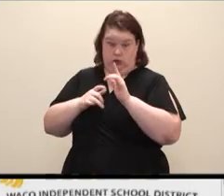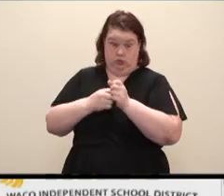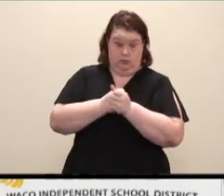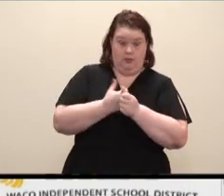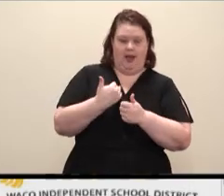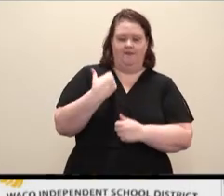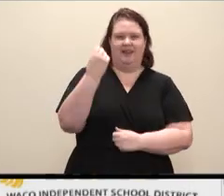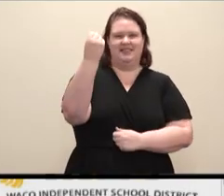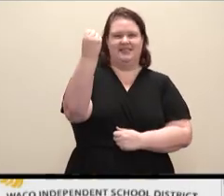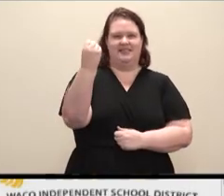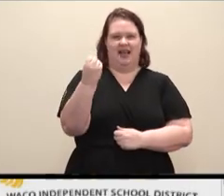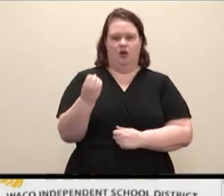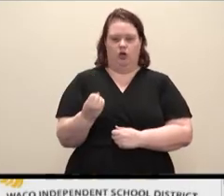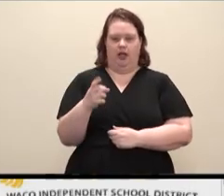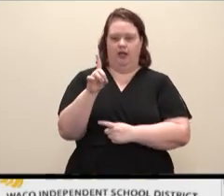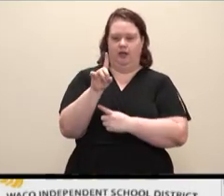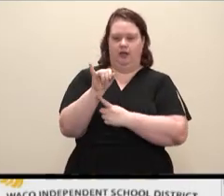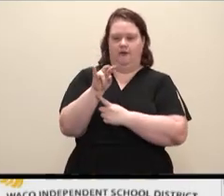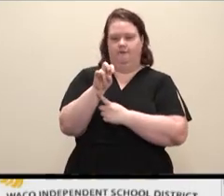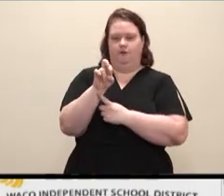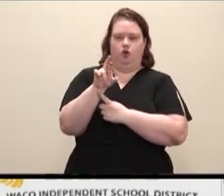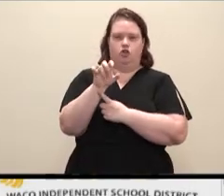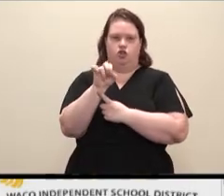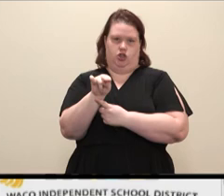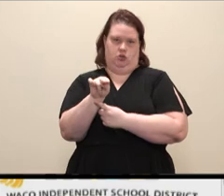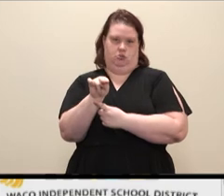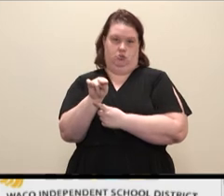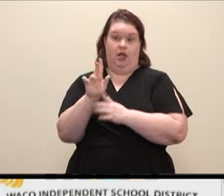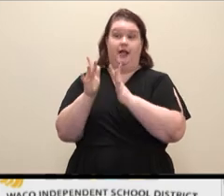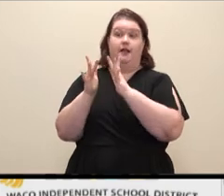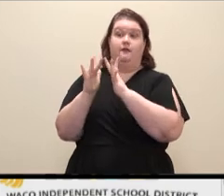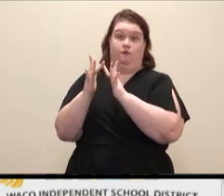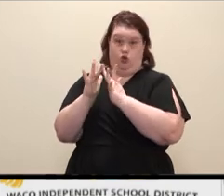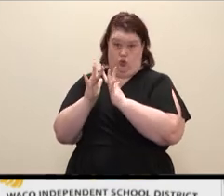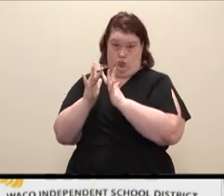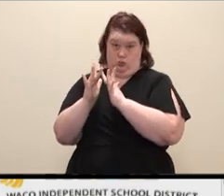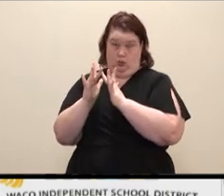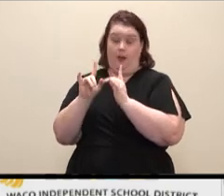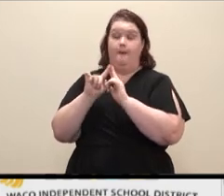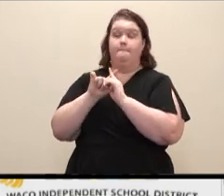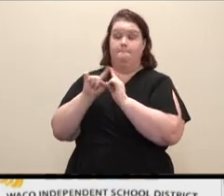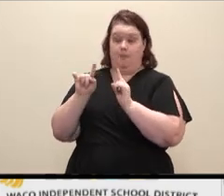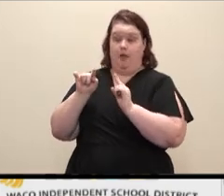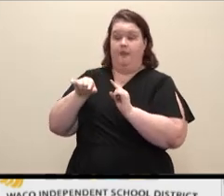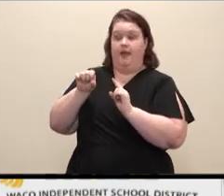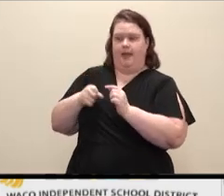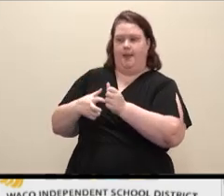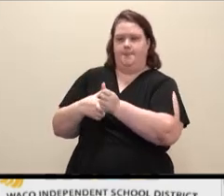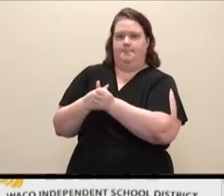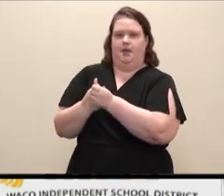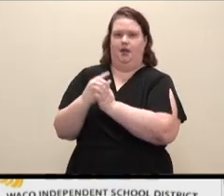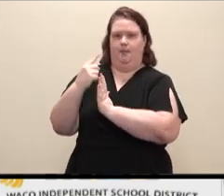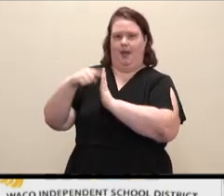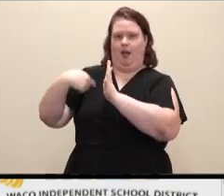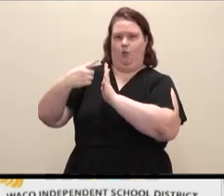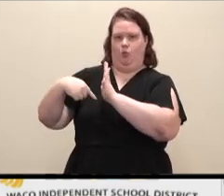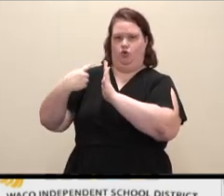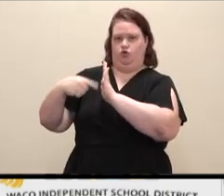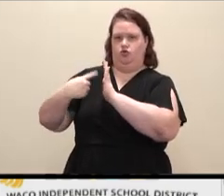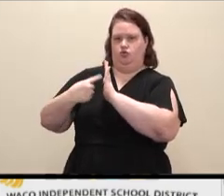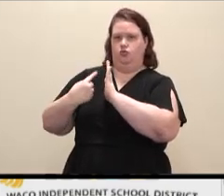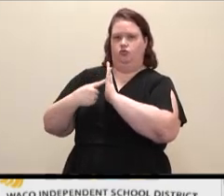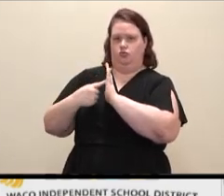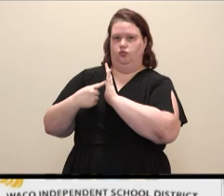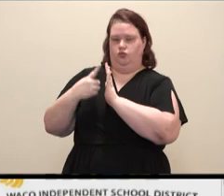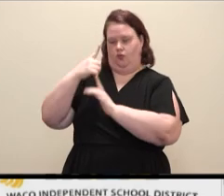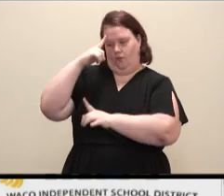Saturday diversion. It's virtual, but students can recover attendance hours through that process as well.